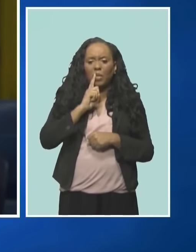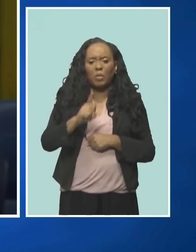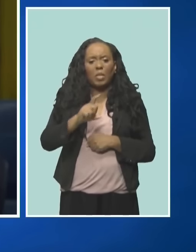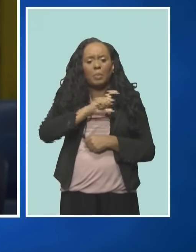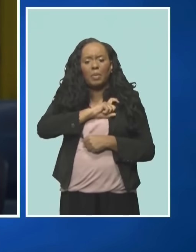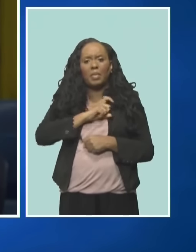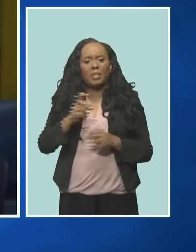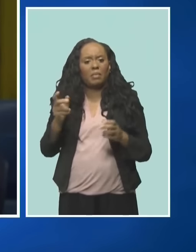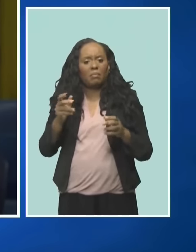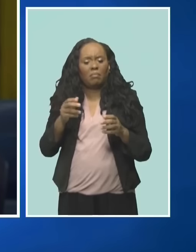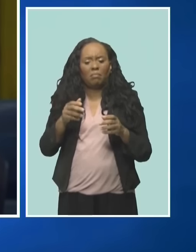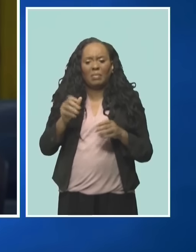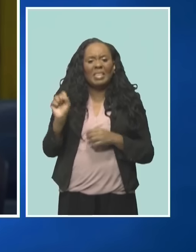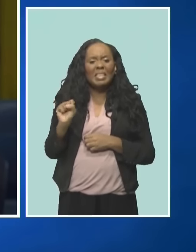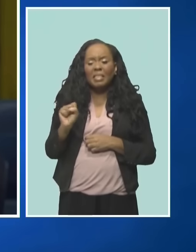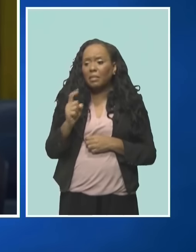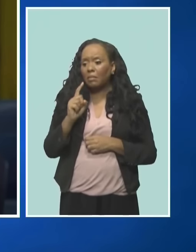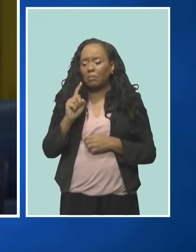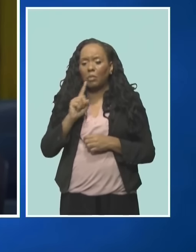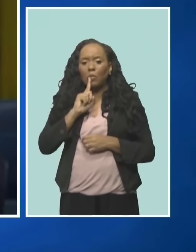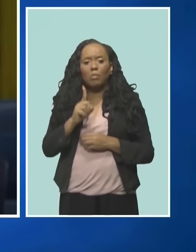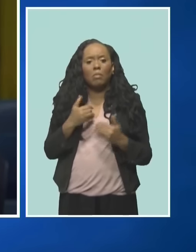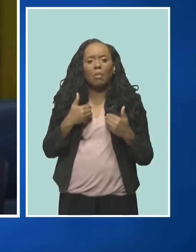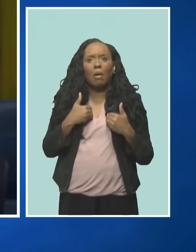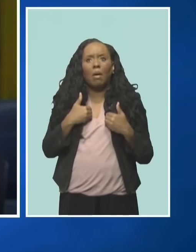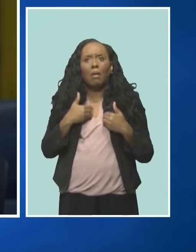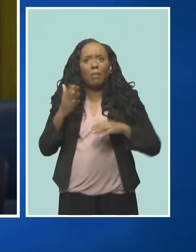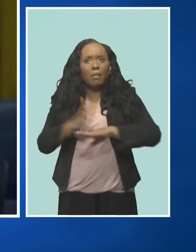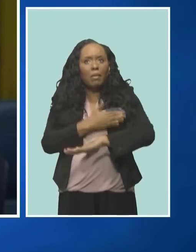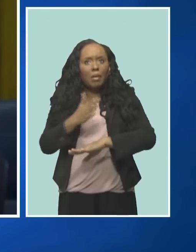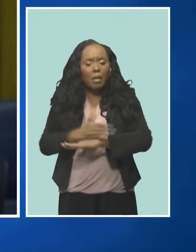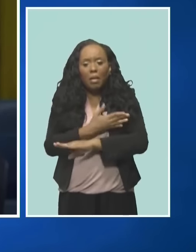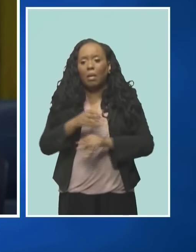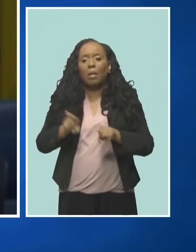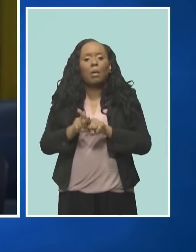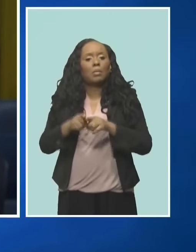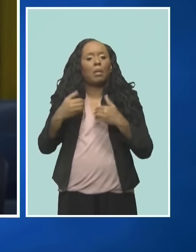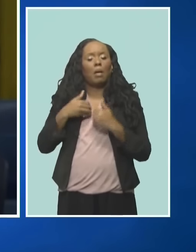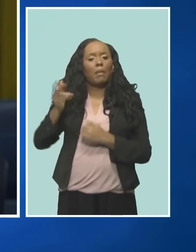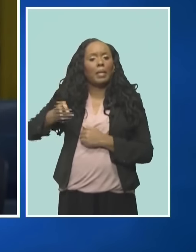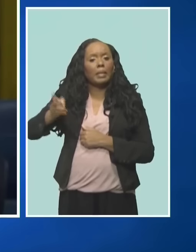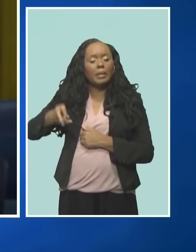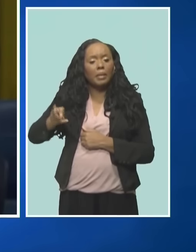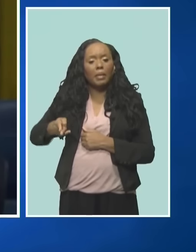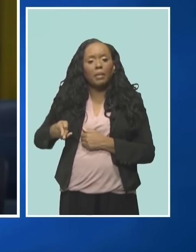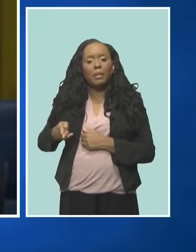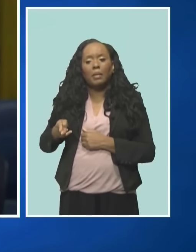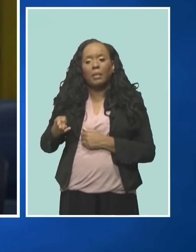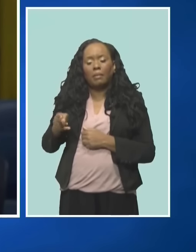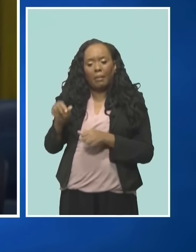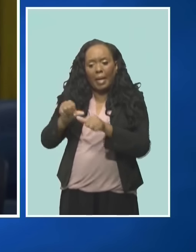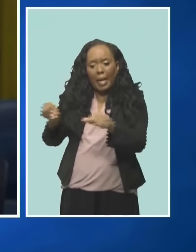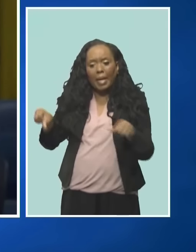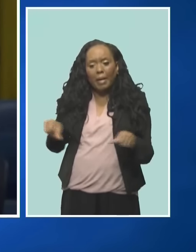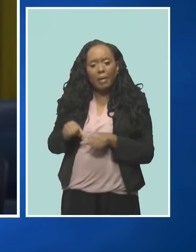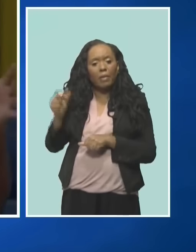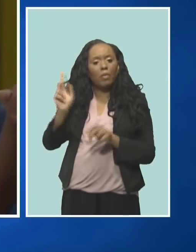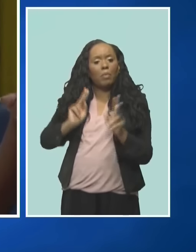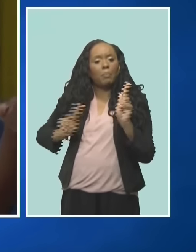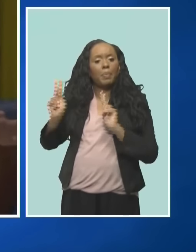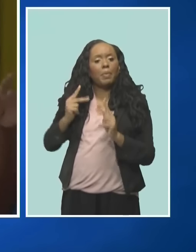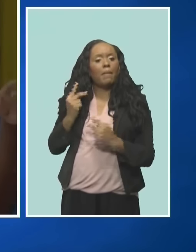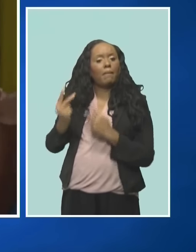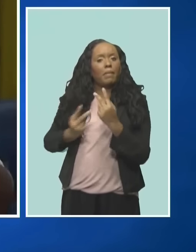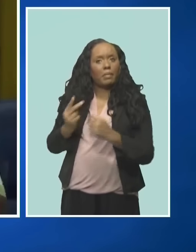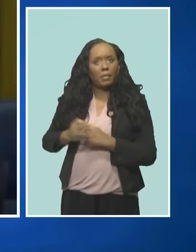and creating historical paths and heritage paths for visitors coming into St. Andrew. When you leave Morgan